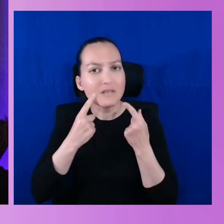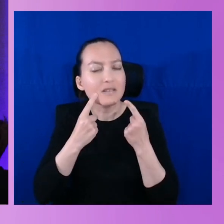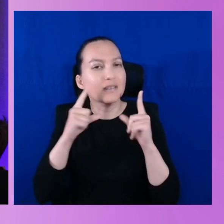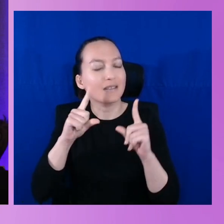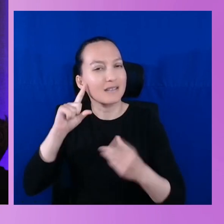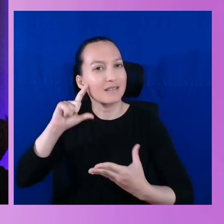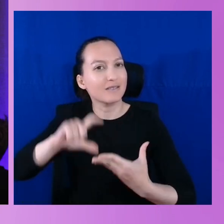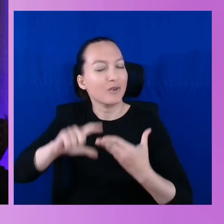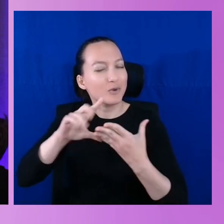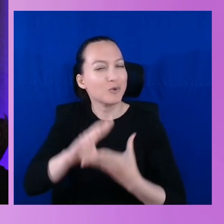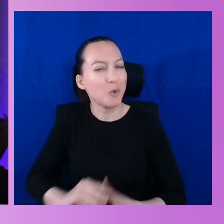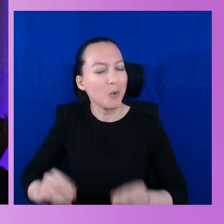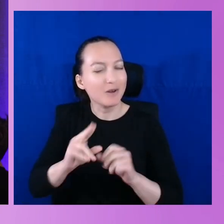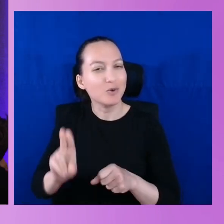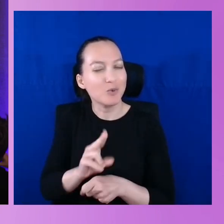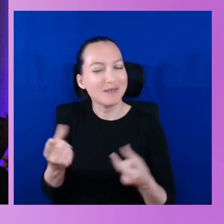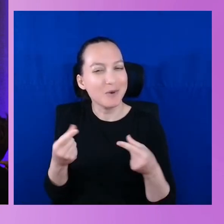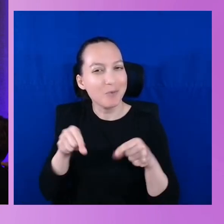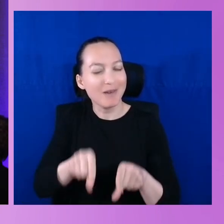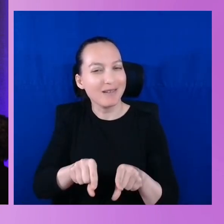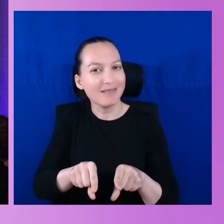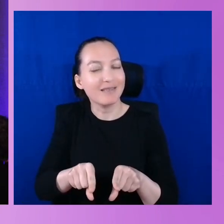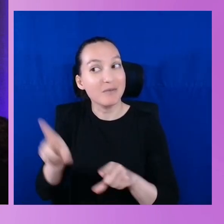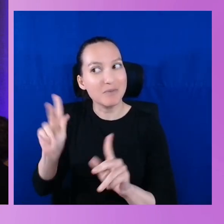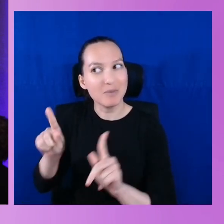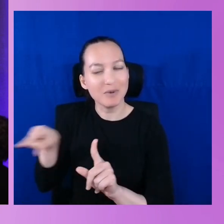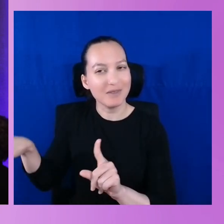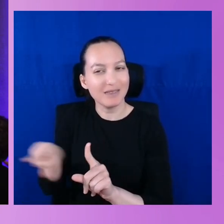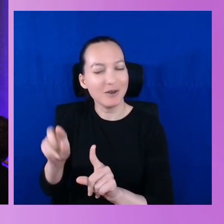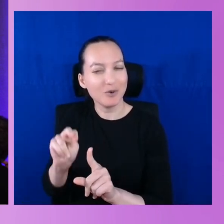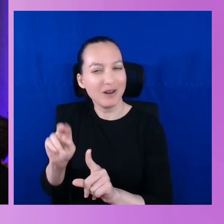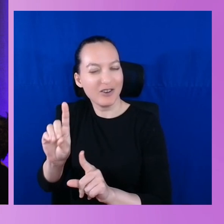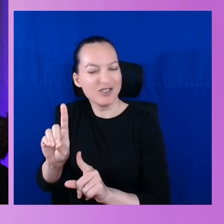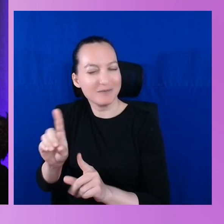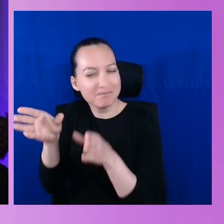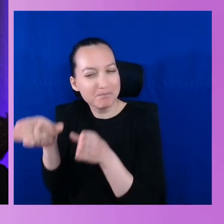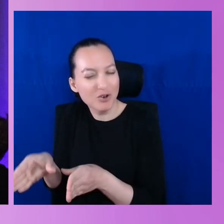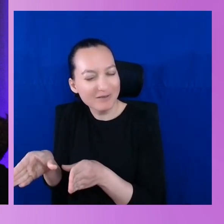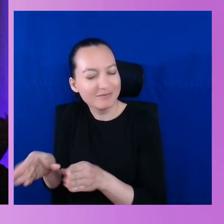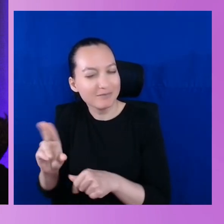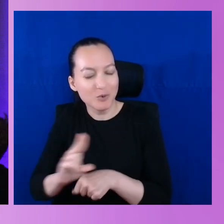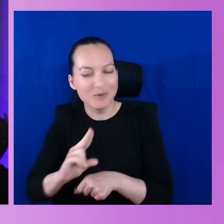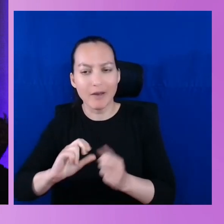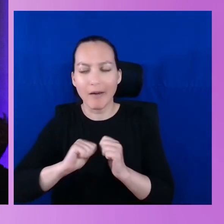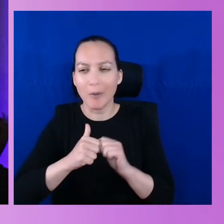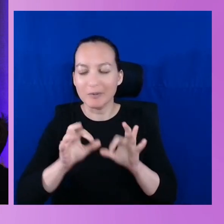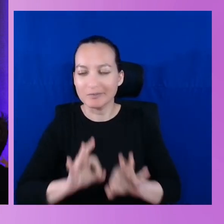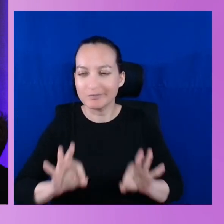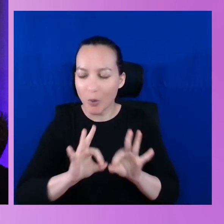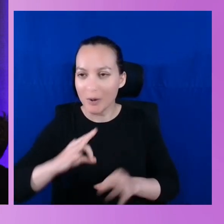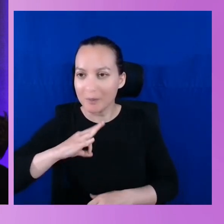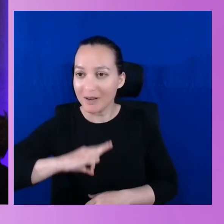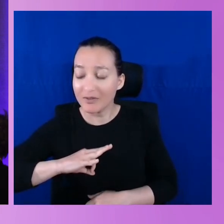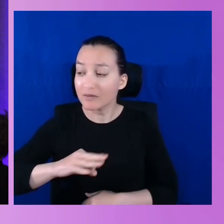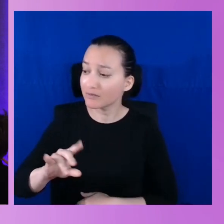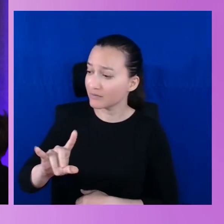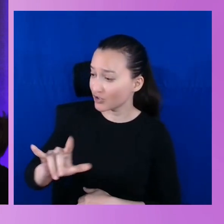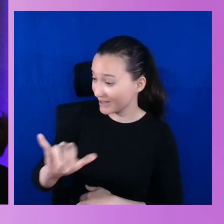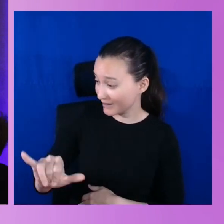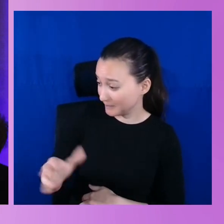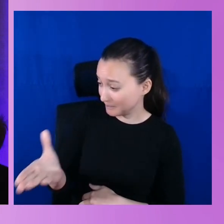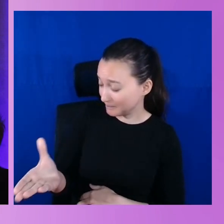of using Copilot by neurodivergent individuals? And what are some key benefits? Maybe Jenny, let's start with